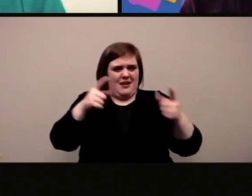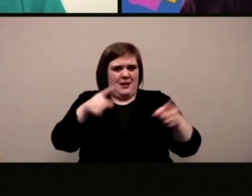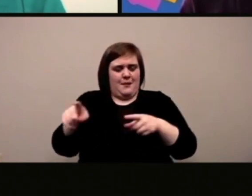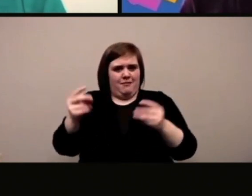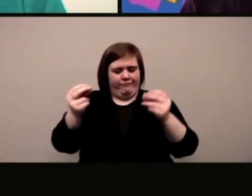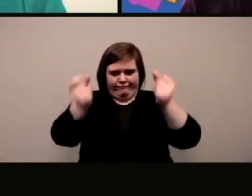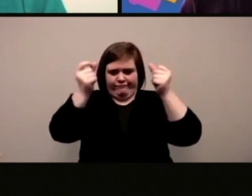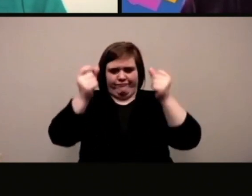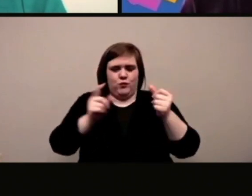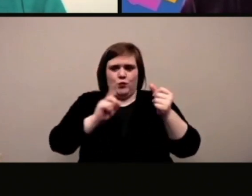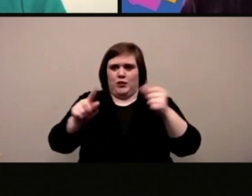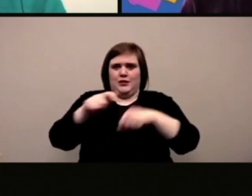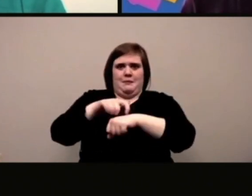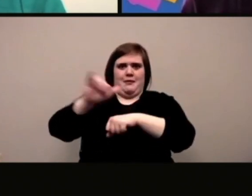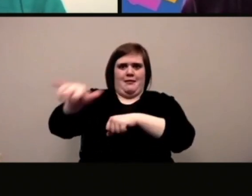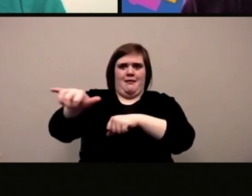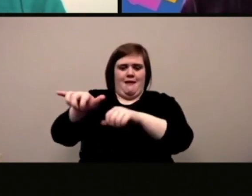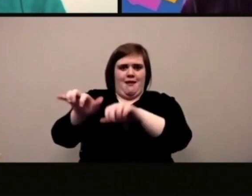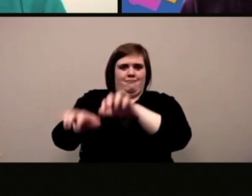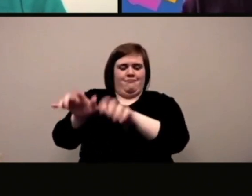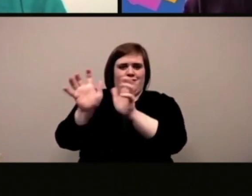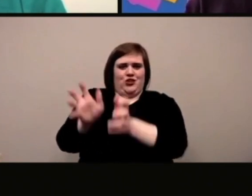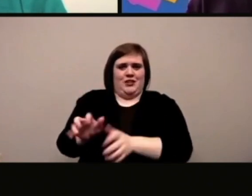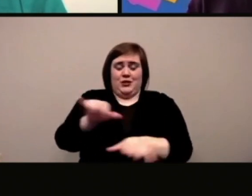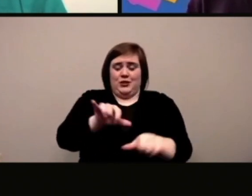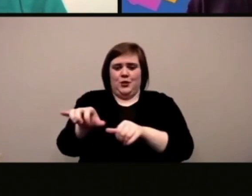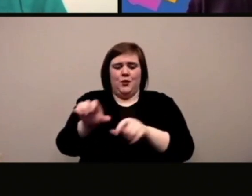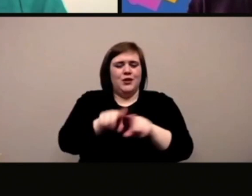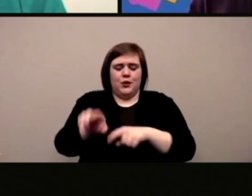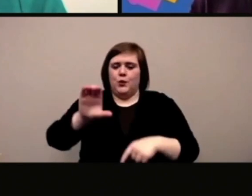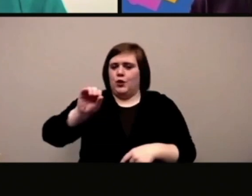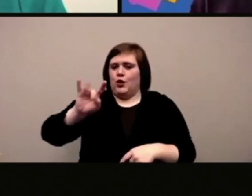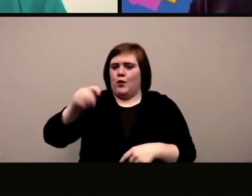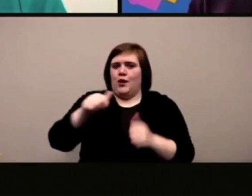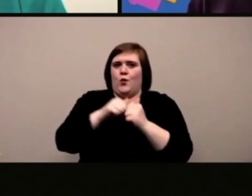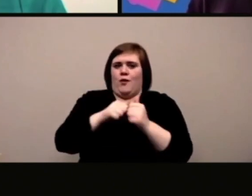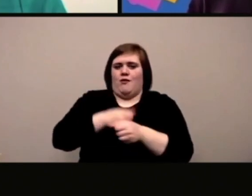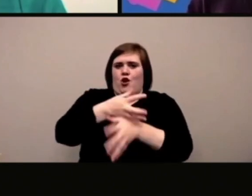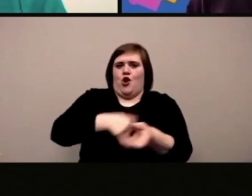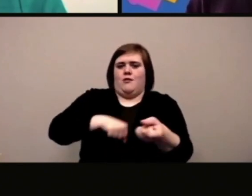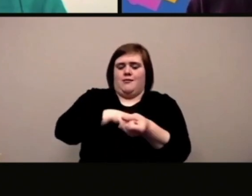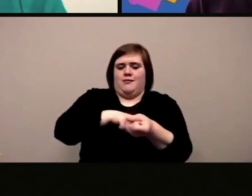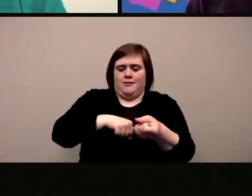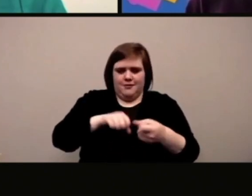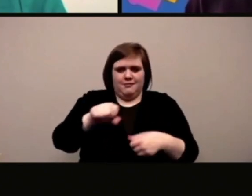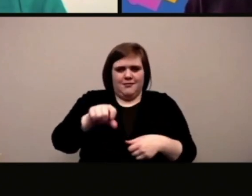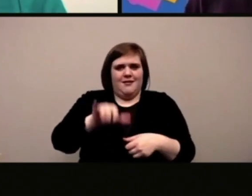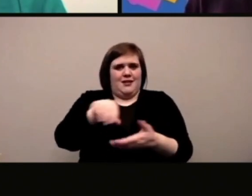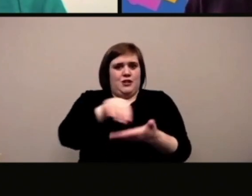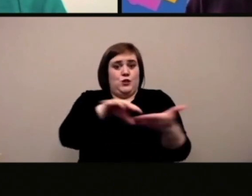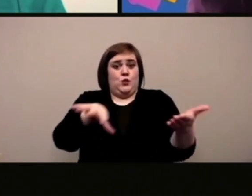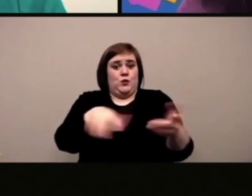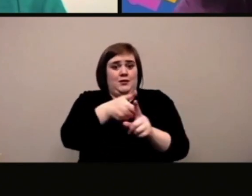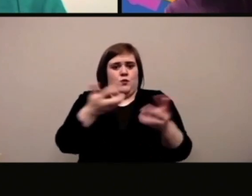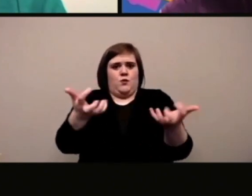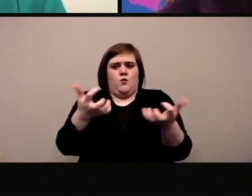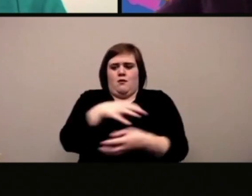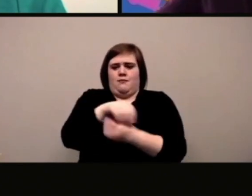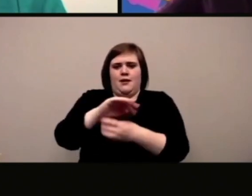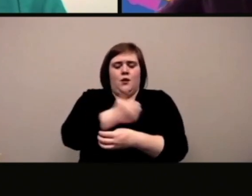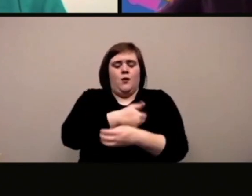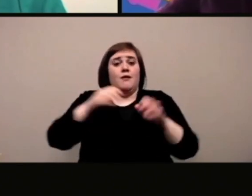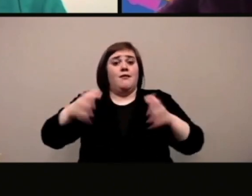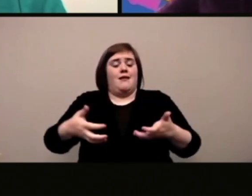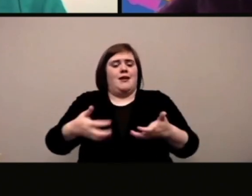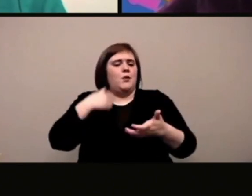in that space as well. So thank you very much. And coding with the cause, I like that. But to get students that we want in our classes, and we'll delve